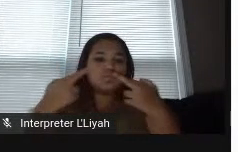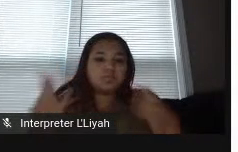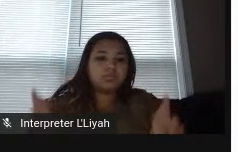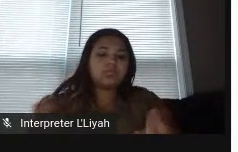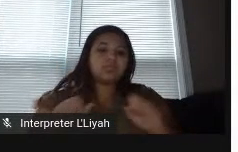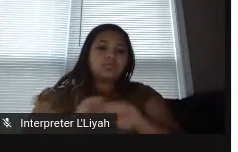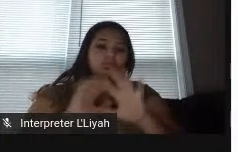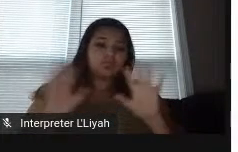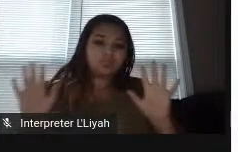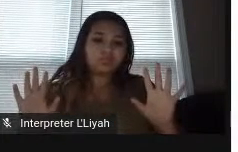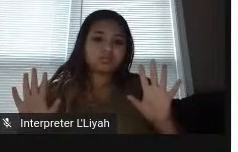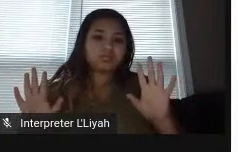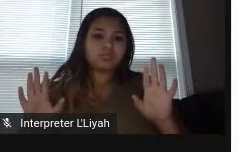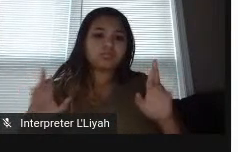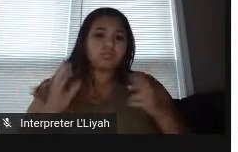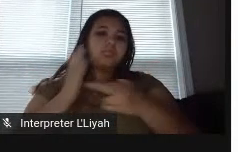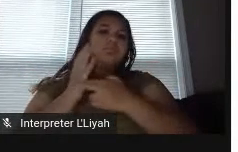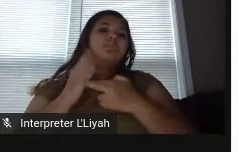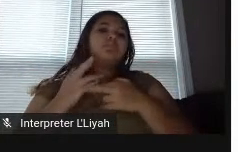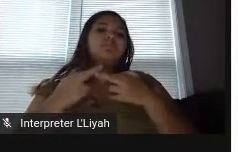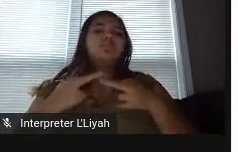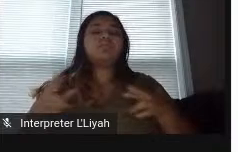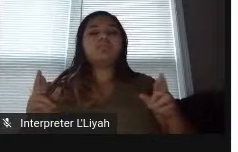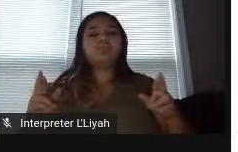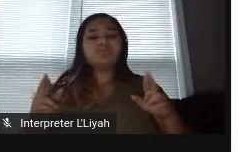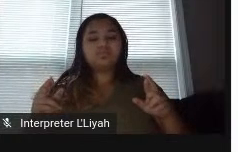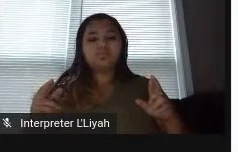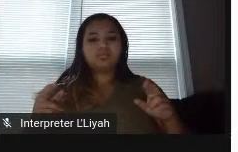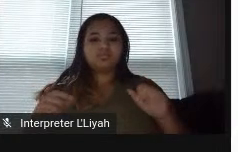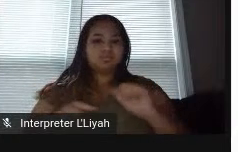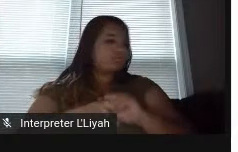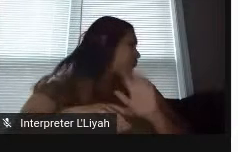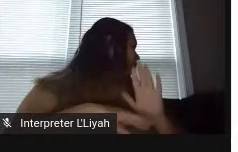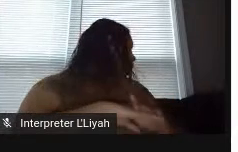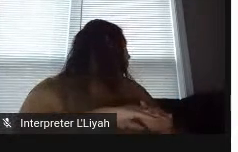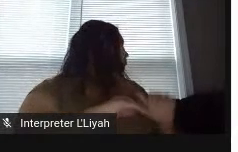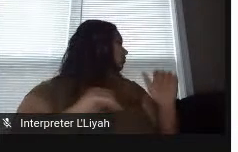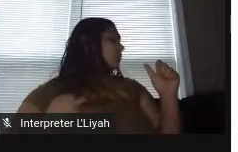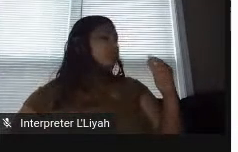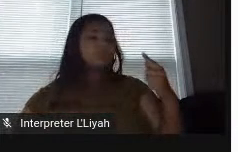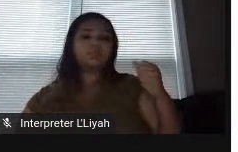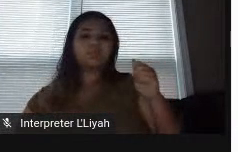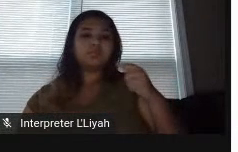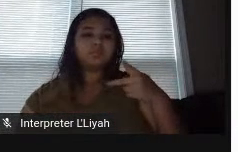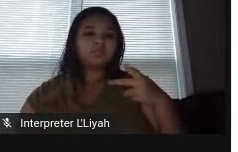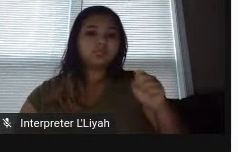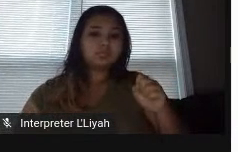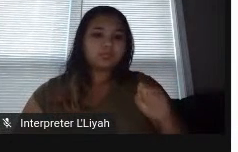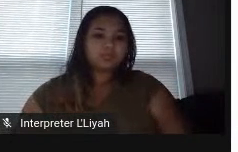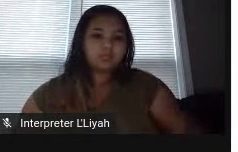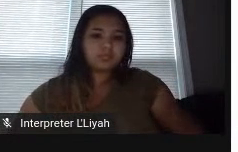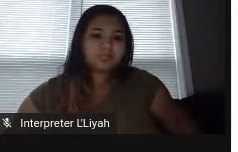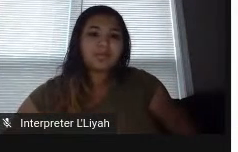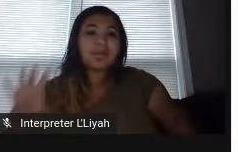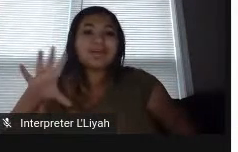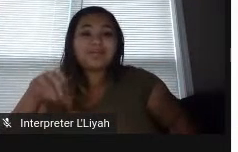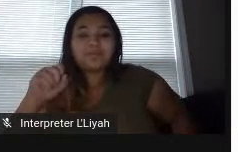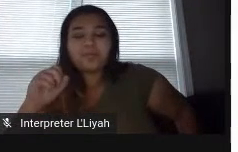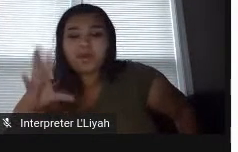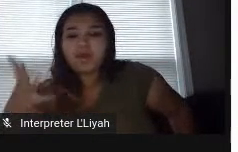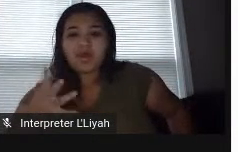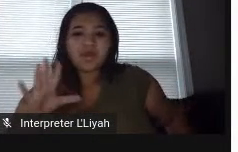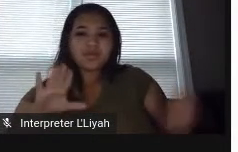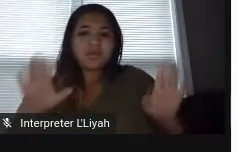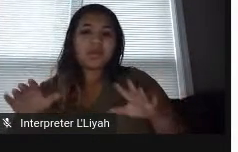me clarify this. A resource room works on the gaps. So they take what the child is learning. They